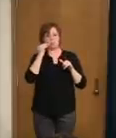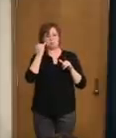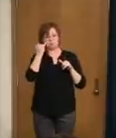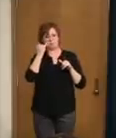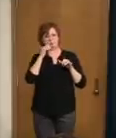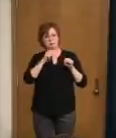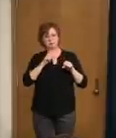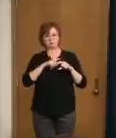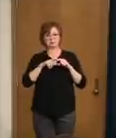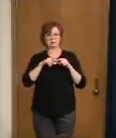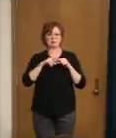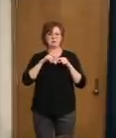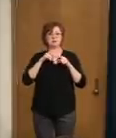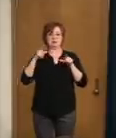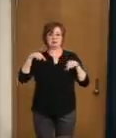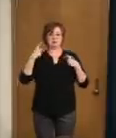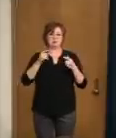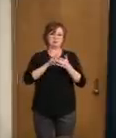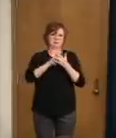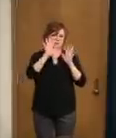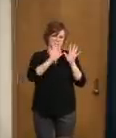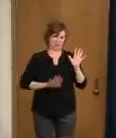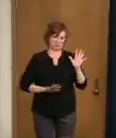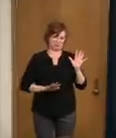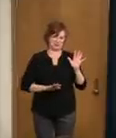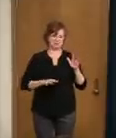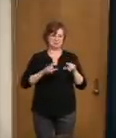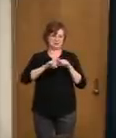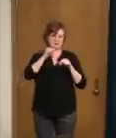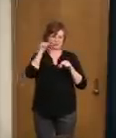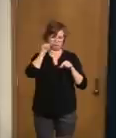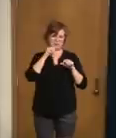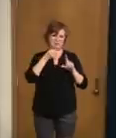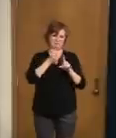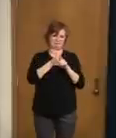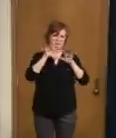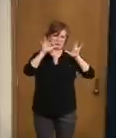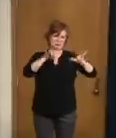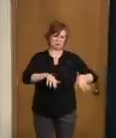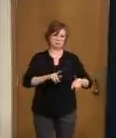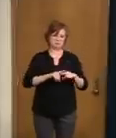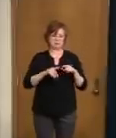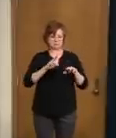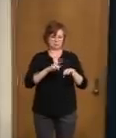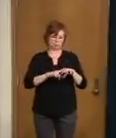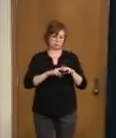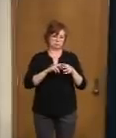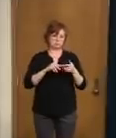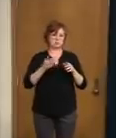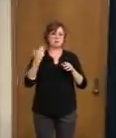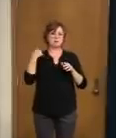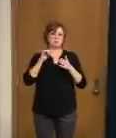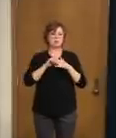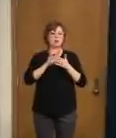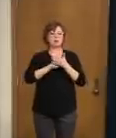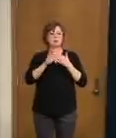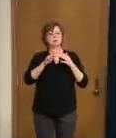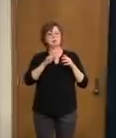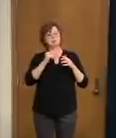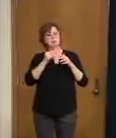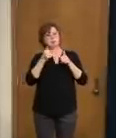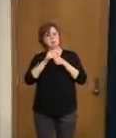today accepting, take full advantage of the outdoors, hand